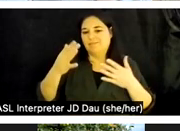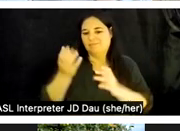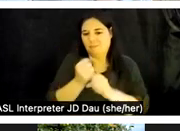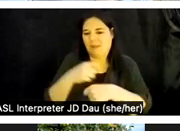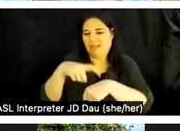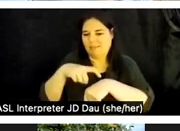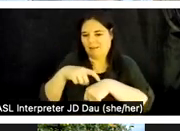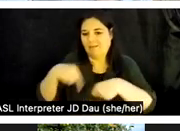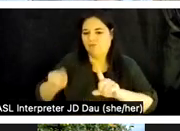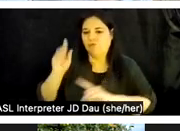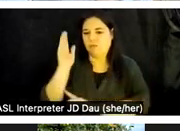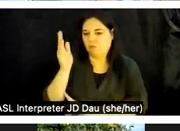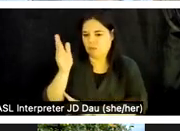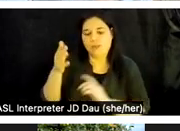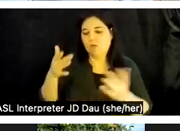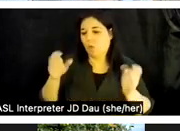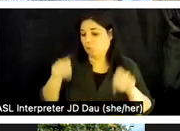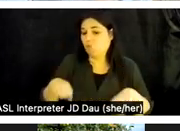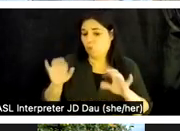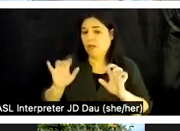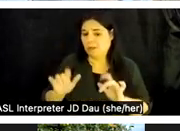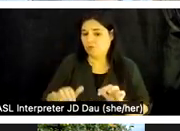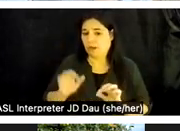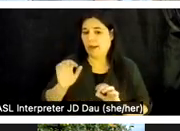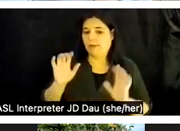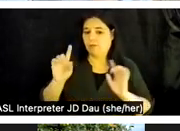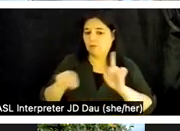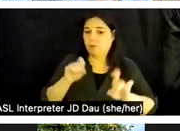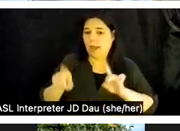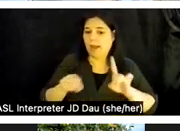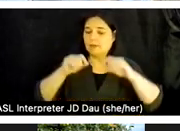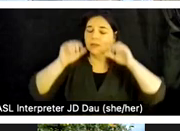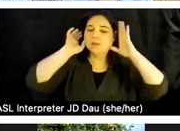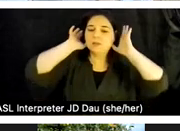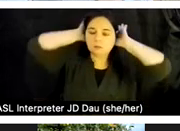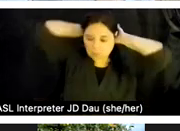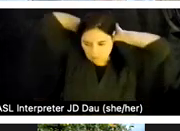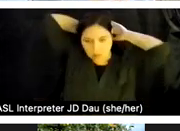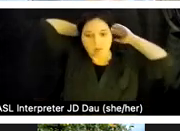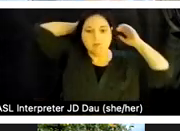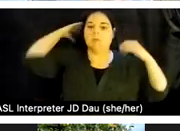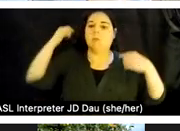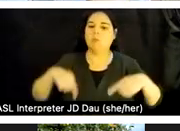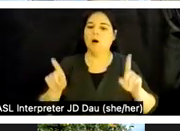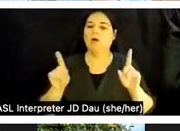So, feel free to use the chat to ask or questions as we're going through